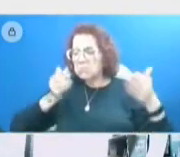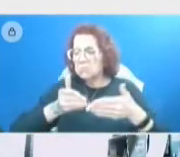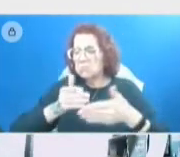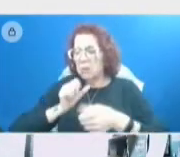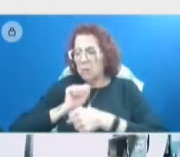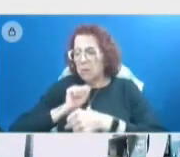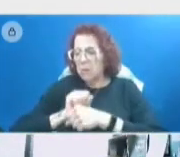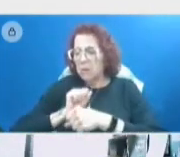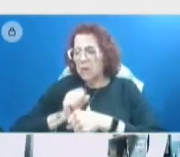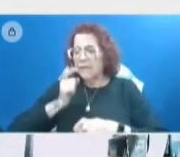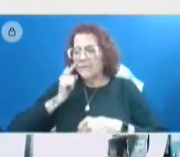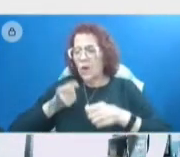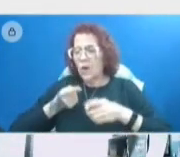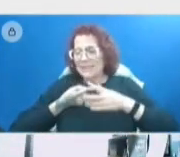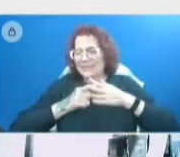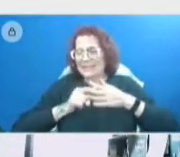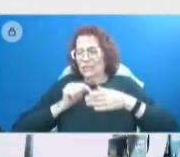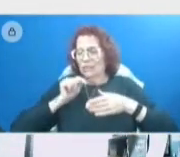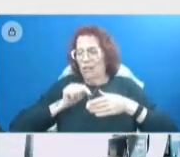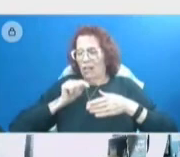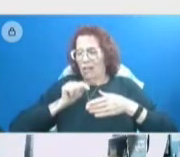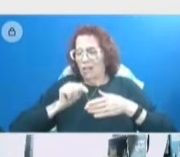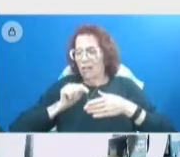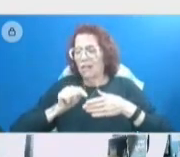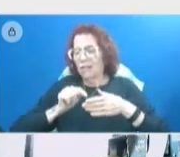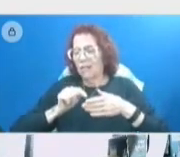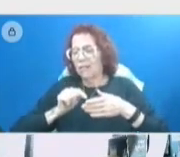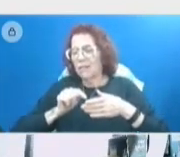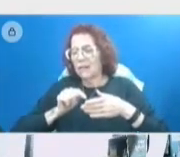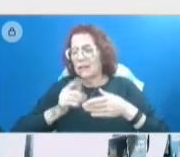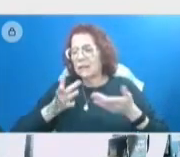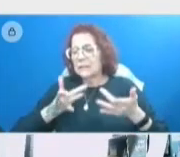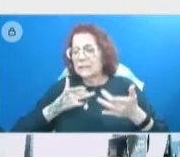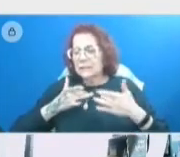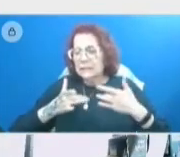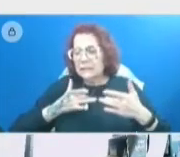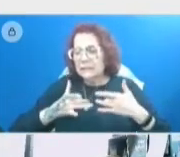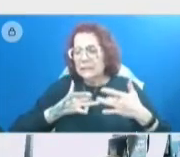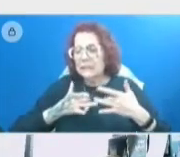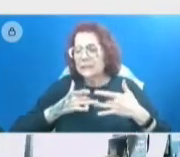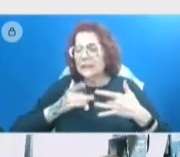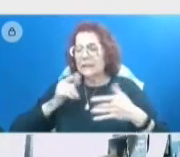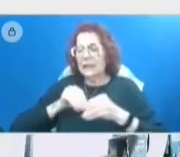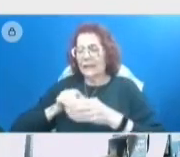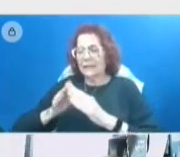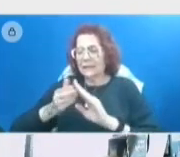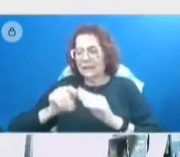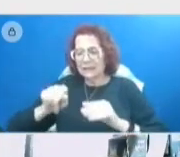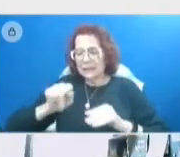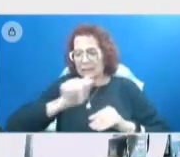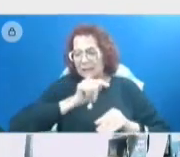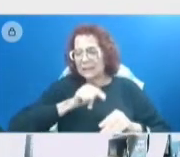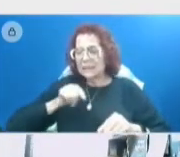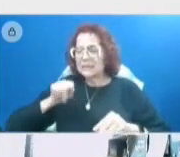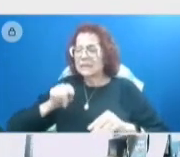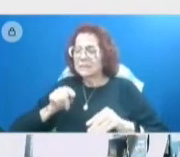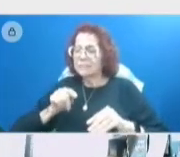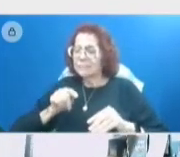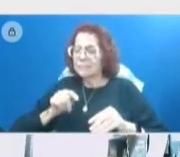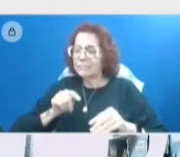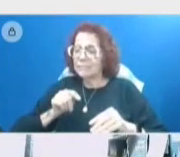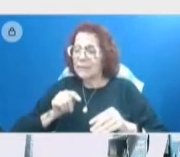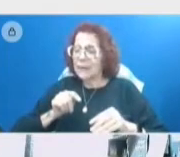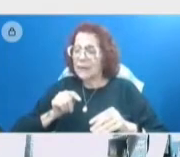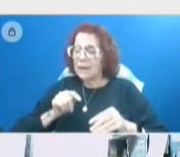and addressing largely most of the concerns of the comments was making initial search results